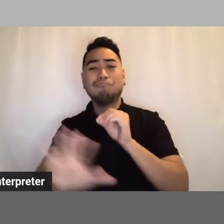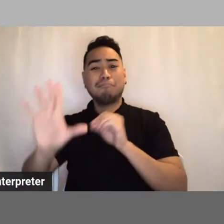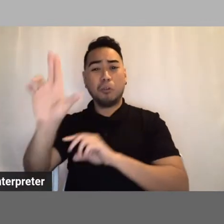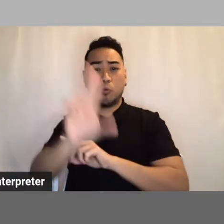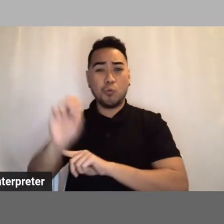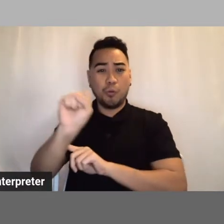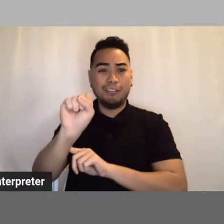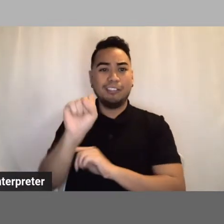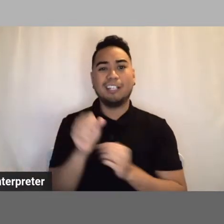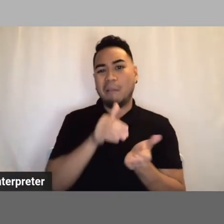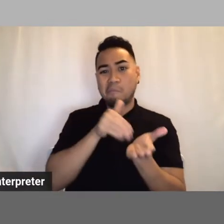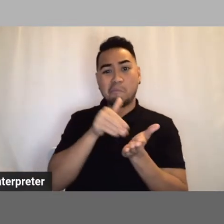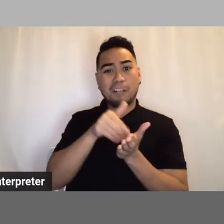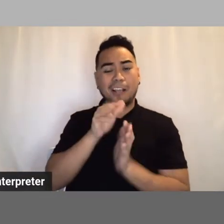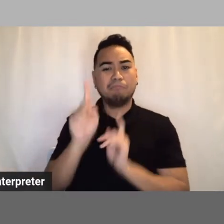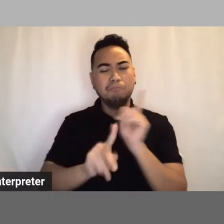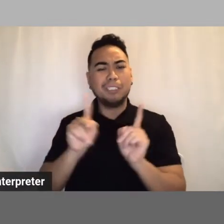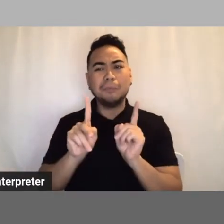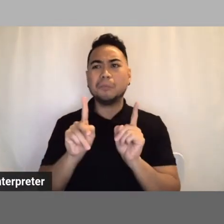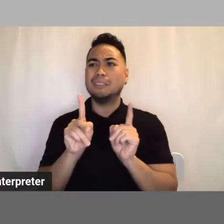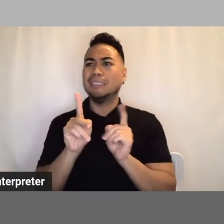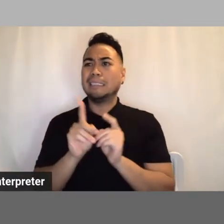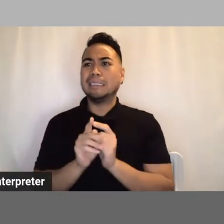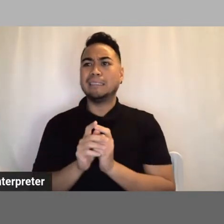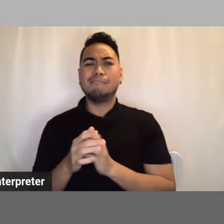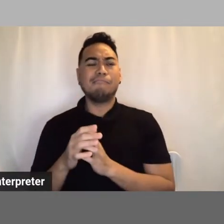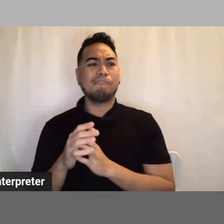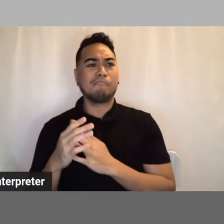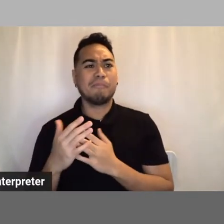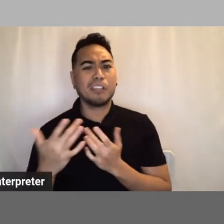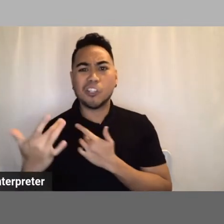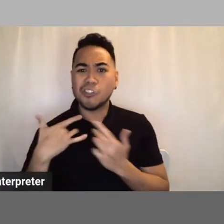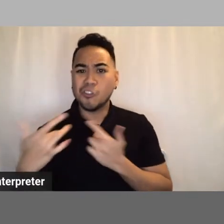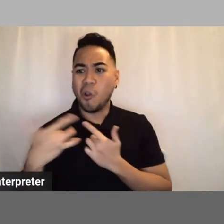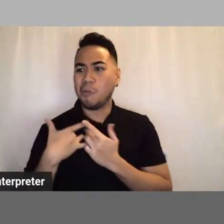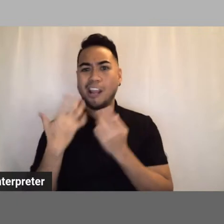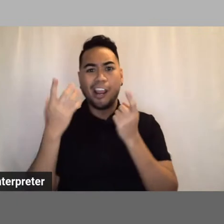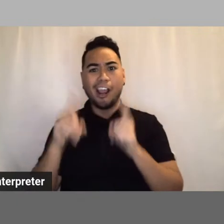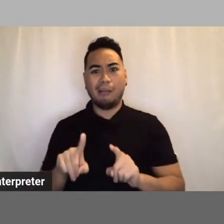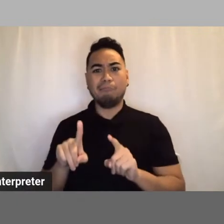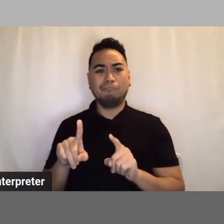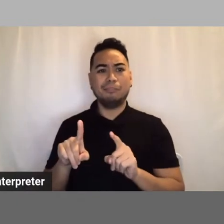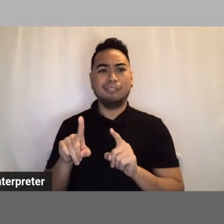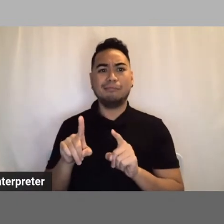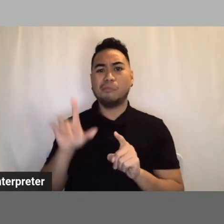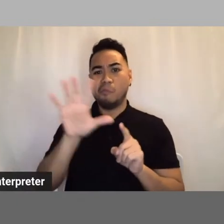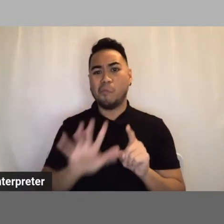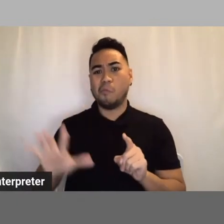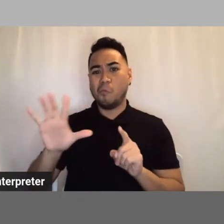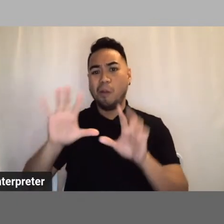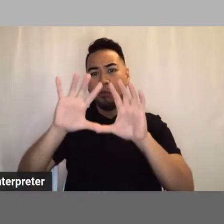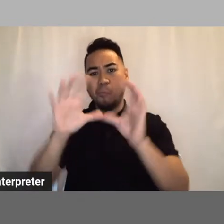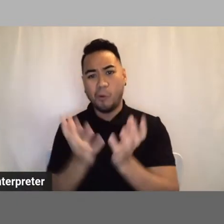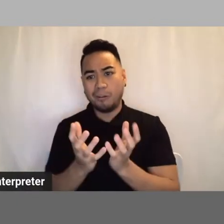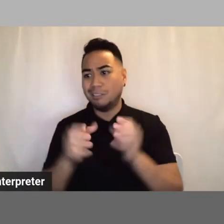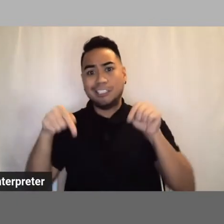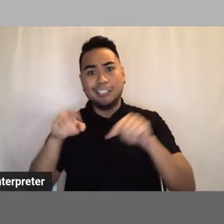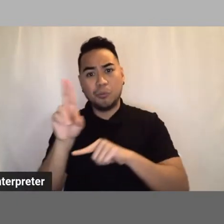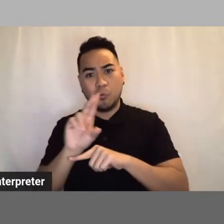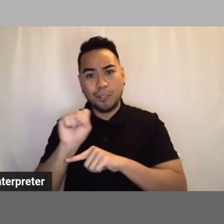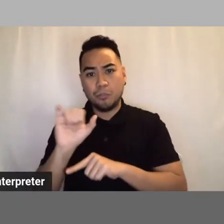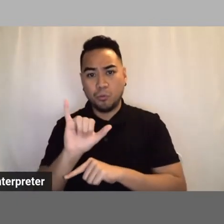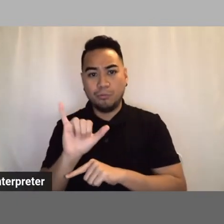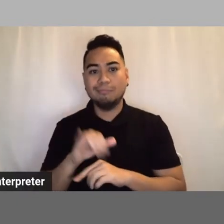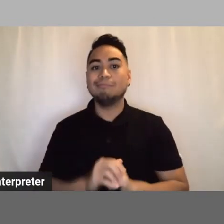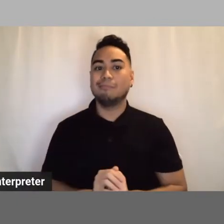millions of people who are deeply worried about deepening authoritarian trend in the United States and globally. With that, I